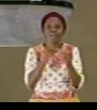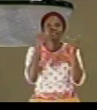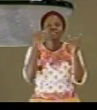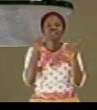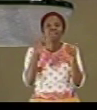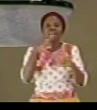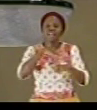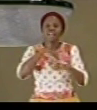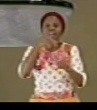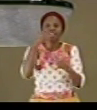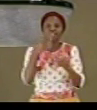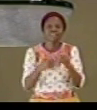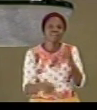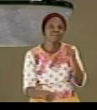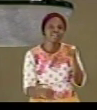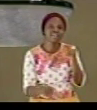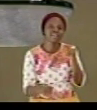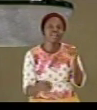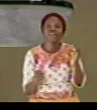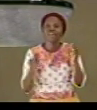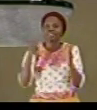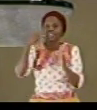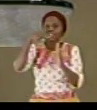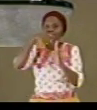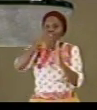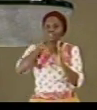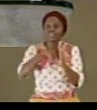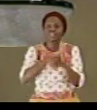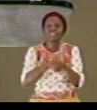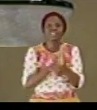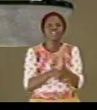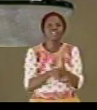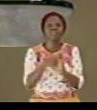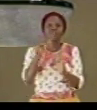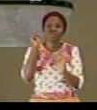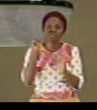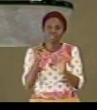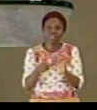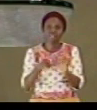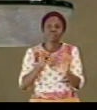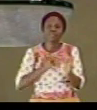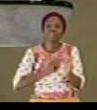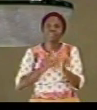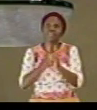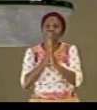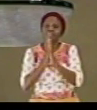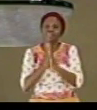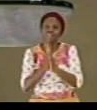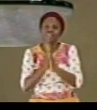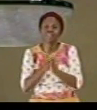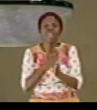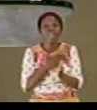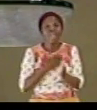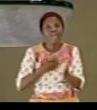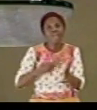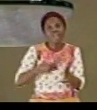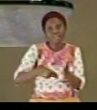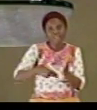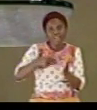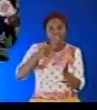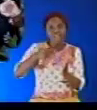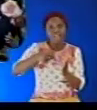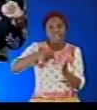at last. Oh, deep, oh, deep, yet I pray,